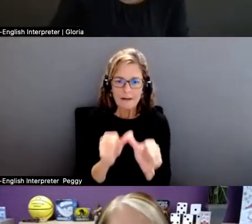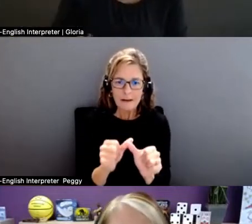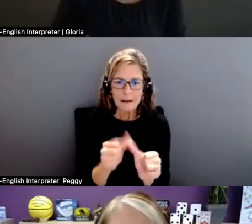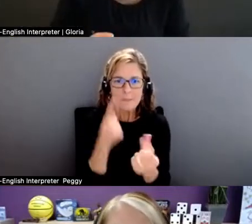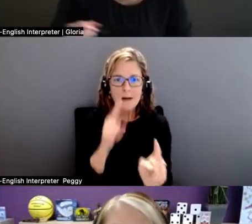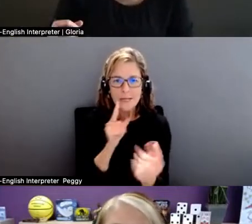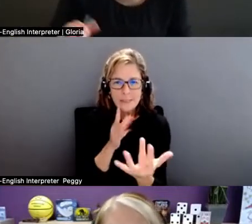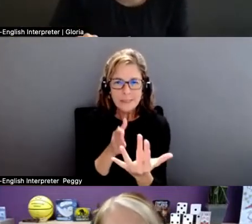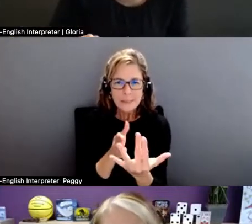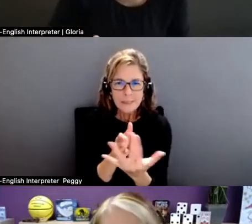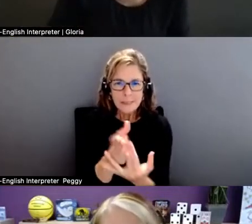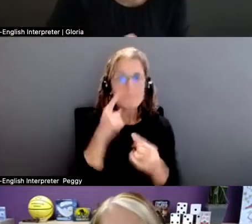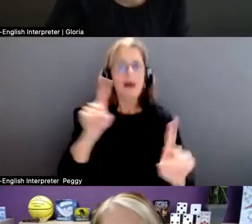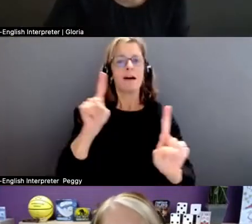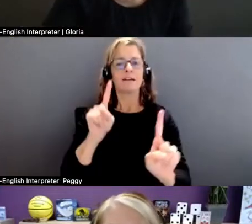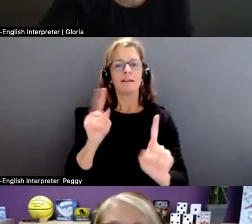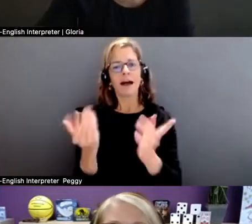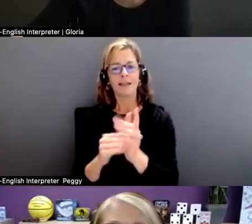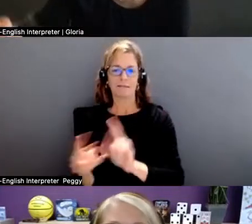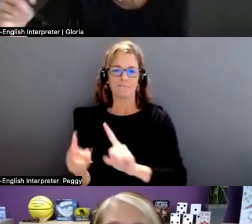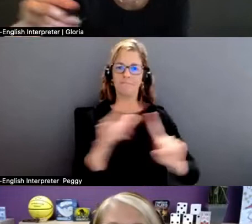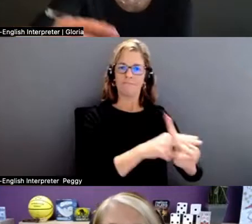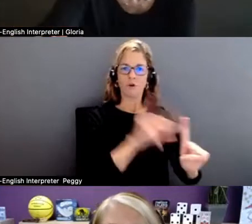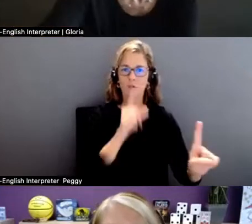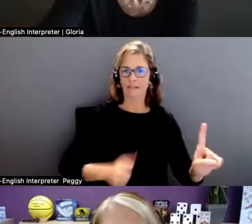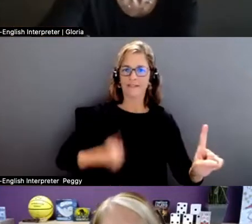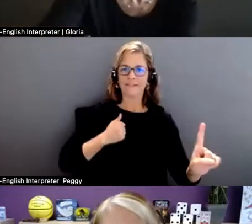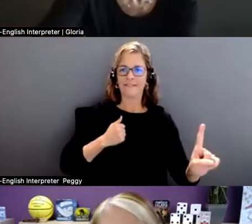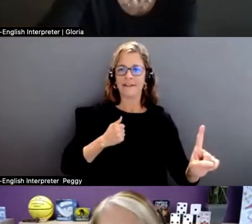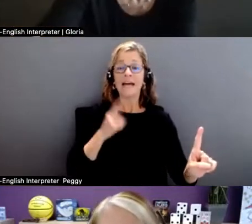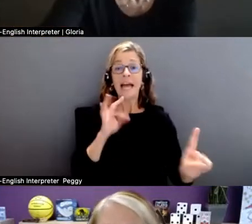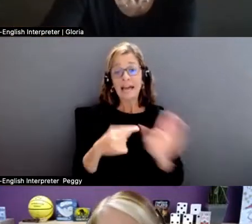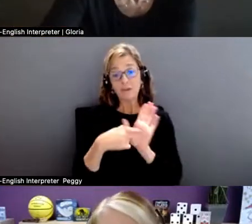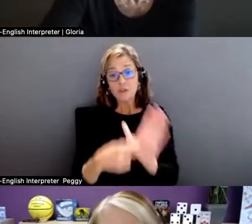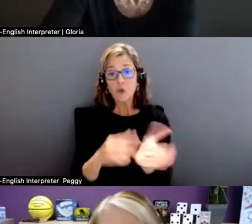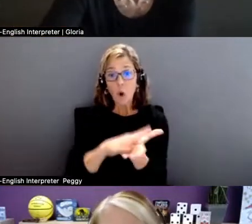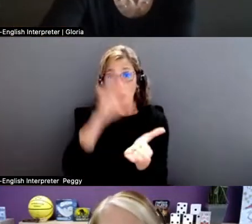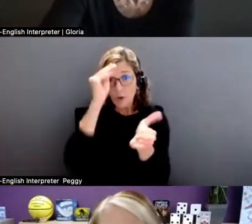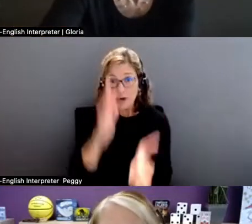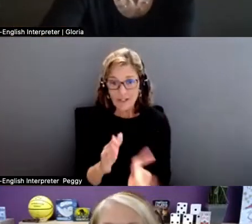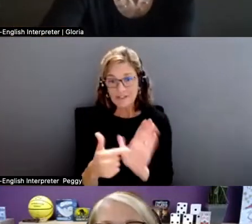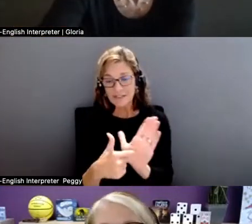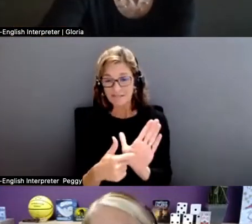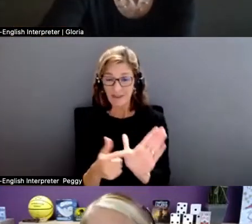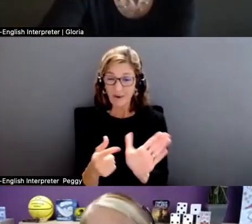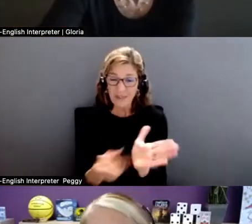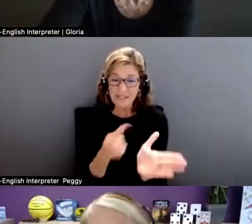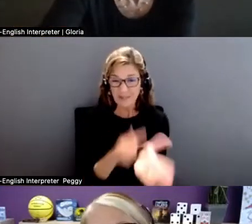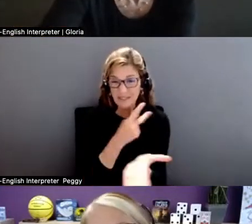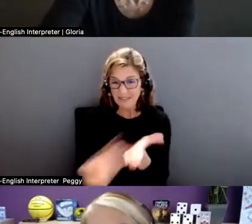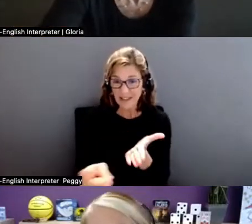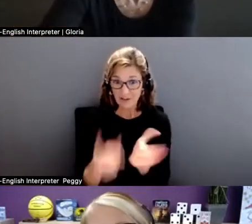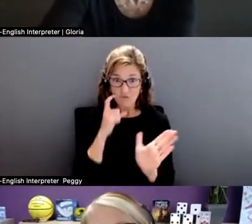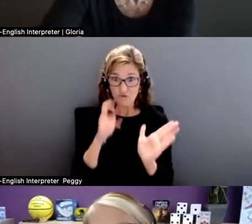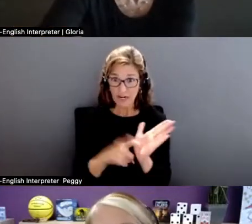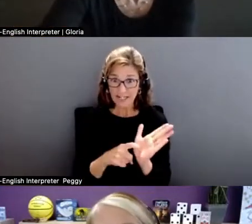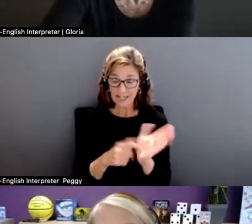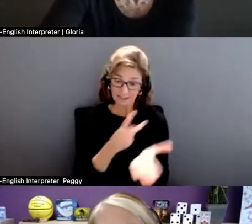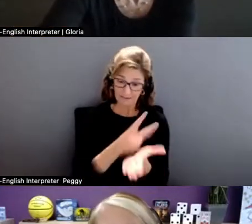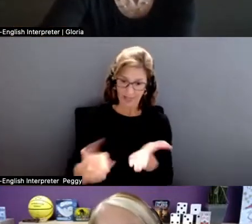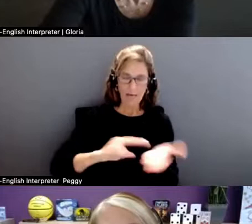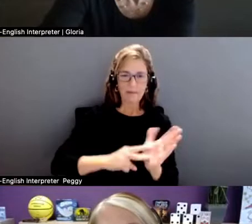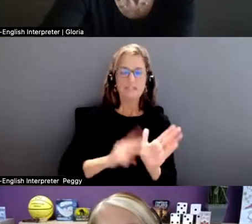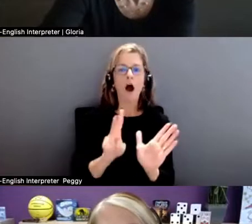one, especially if we help our learners get used to how it feels and recognize it as a learning